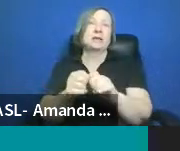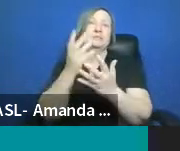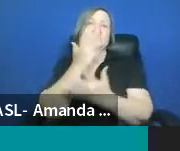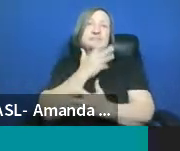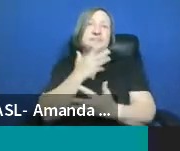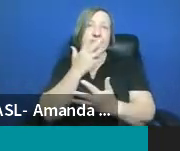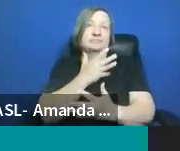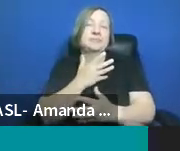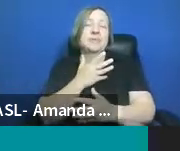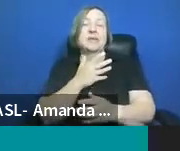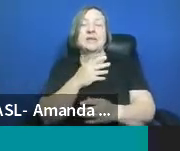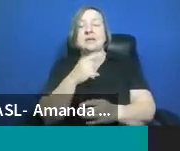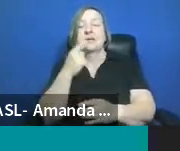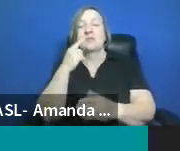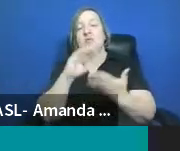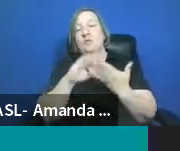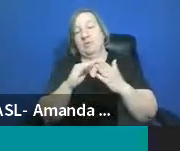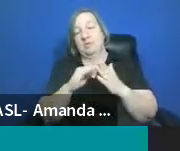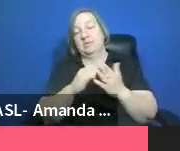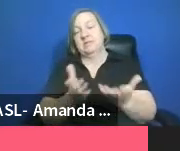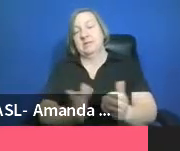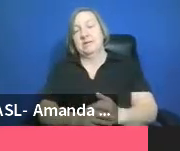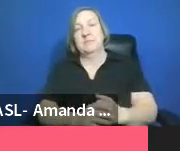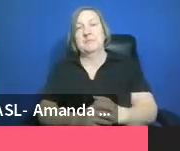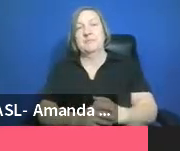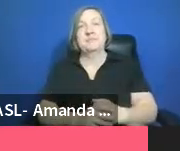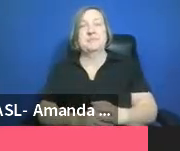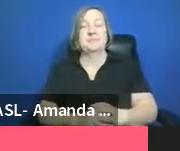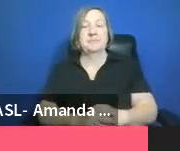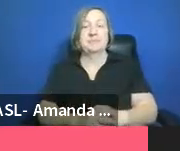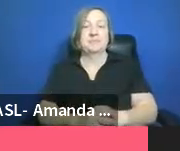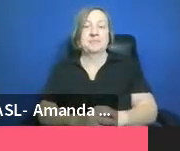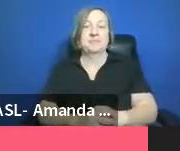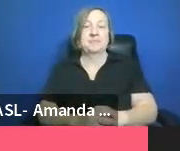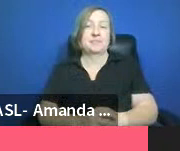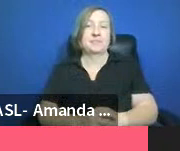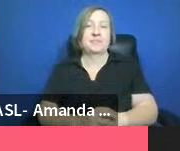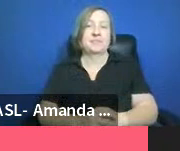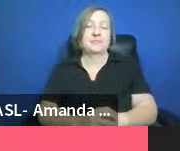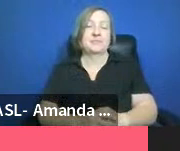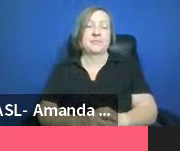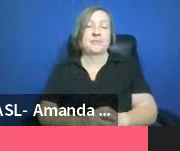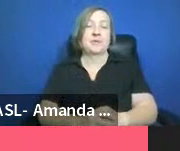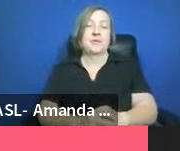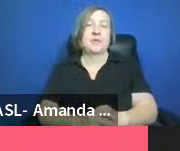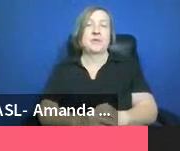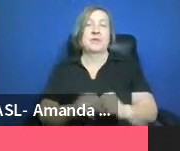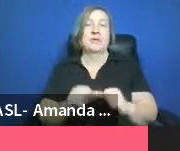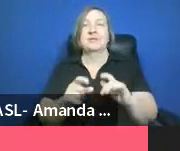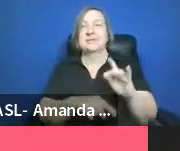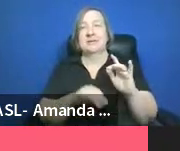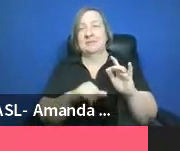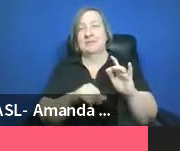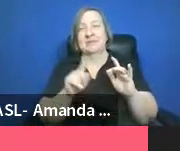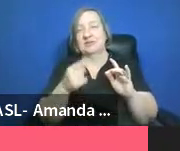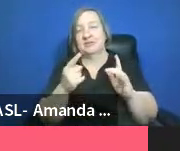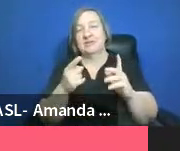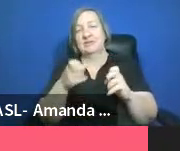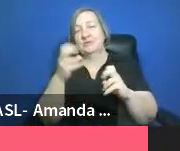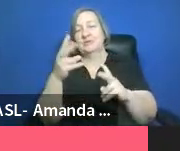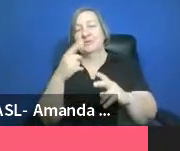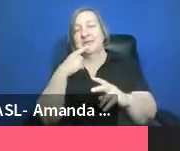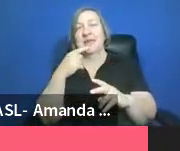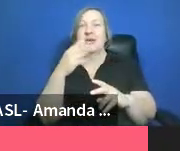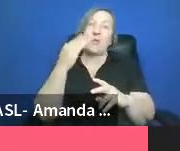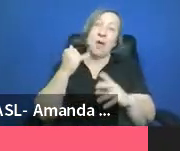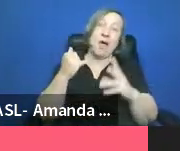of the city. Next slide. Yeah, I mean, I can skip over this. This is really just a poster to say put the why and